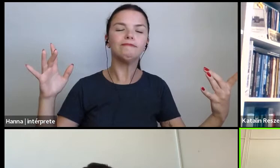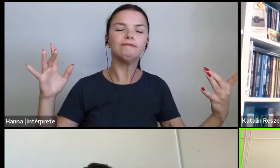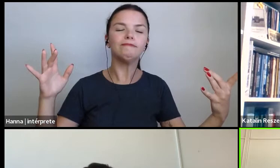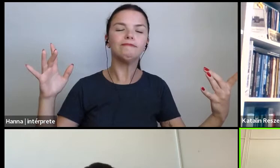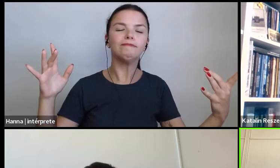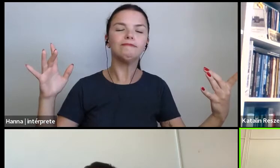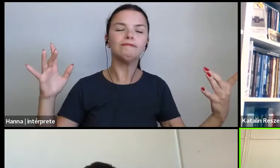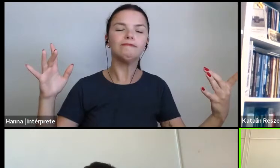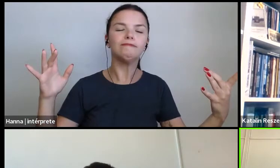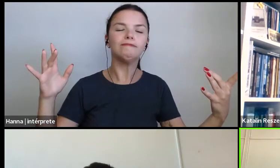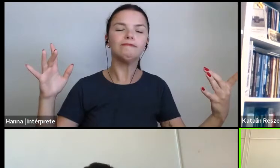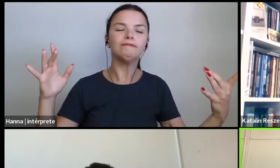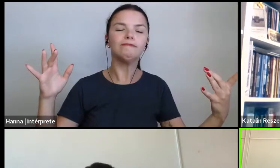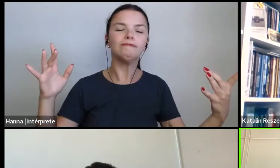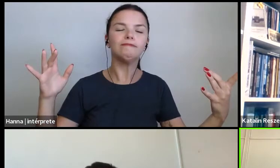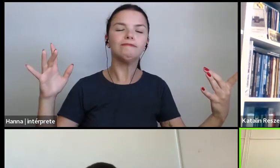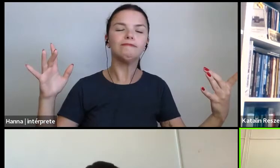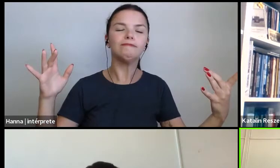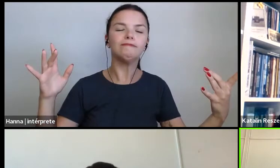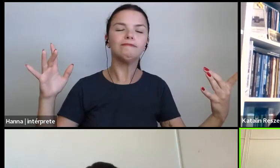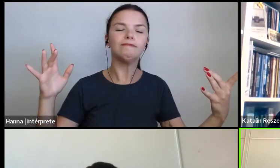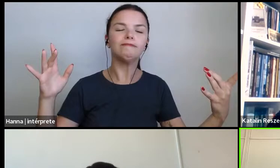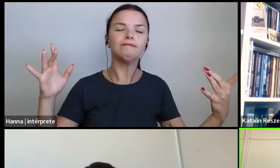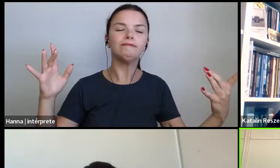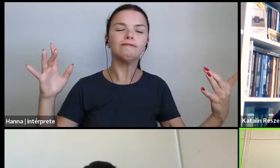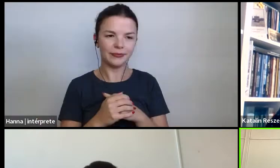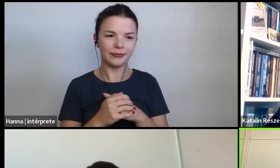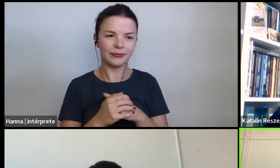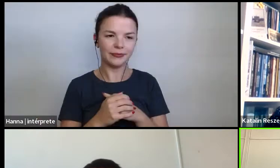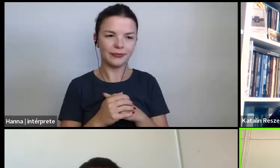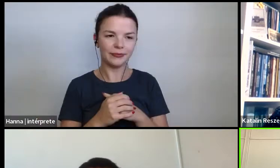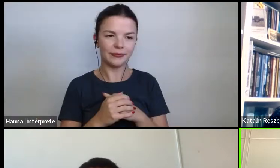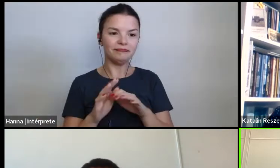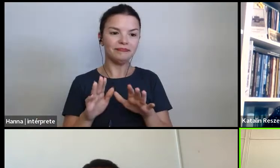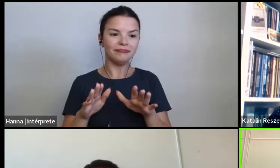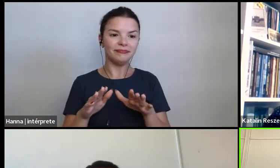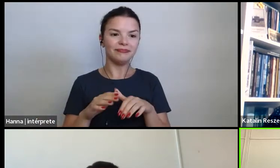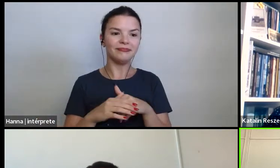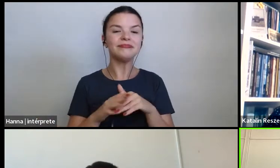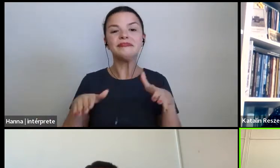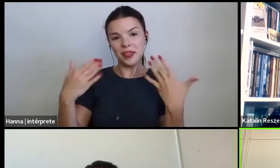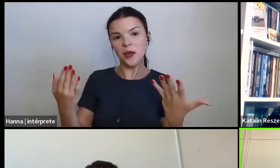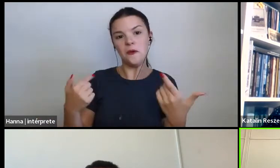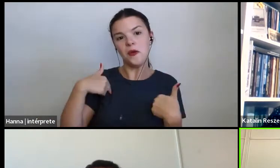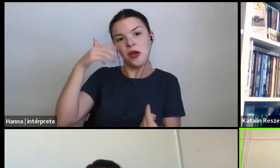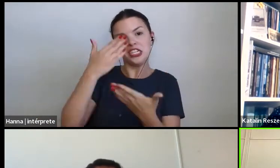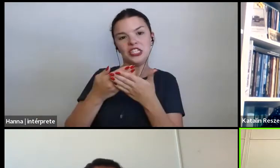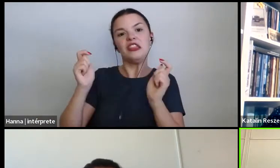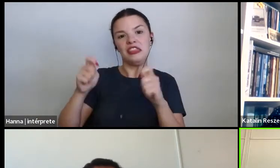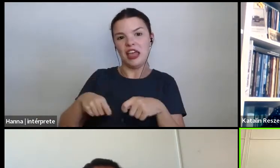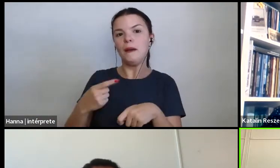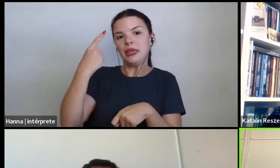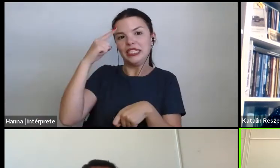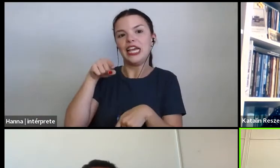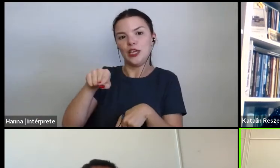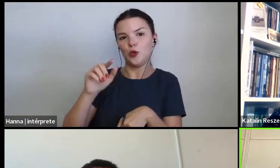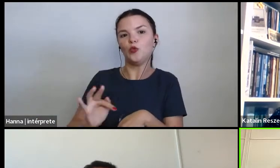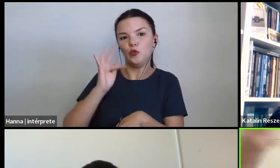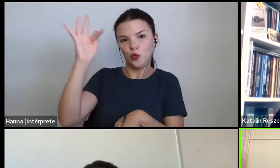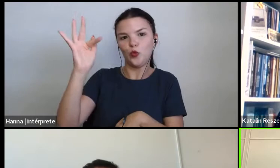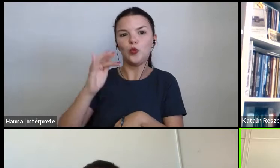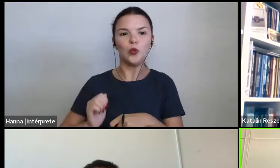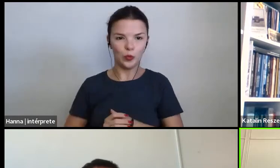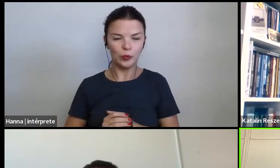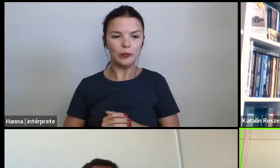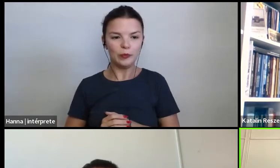I think you have food for thought, and I would like really to